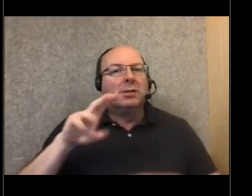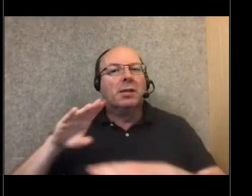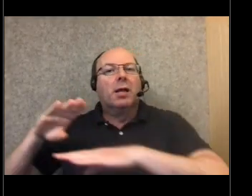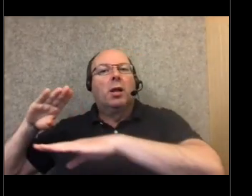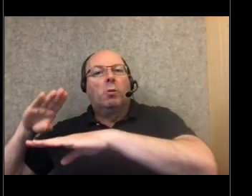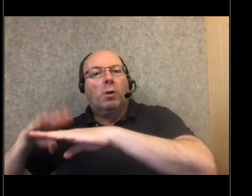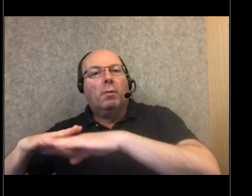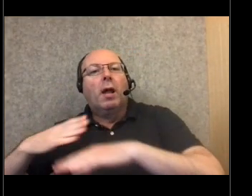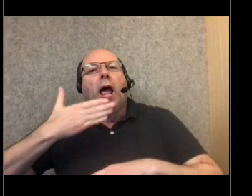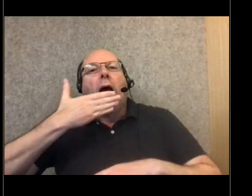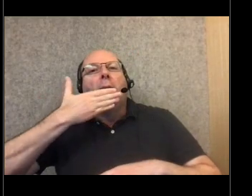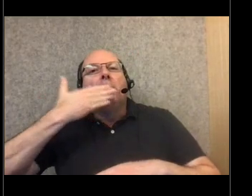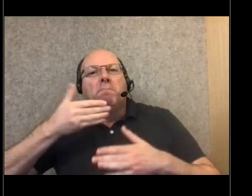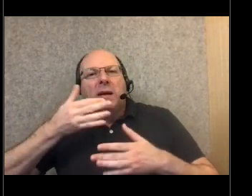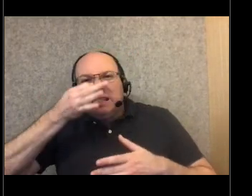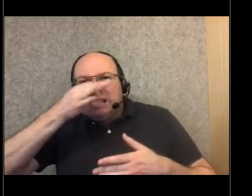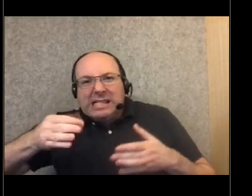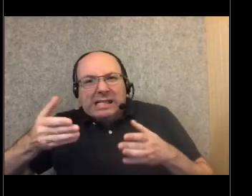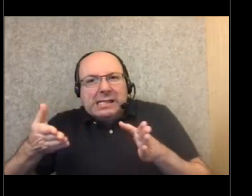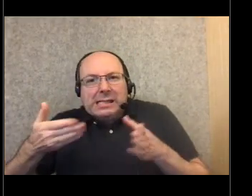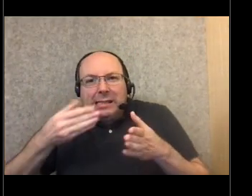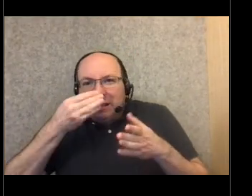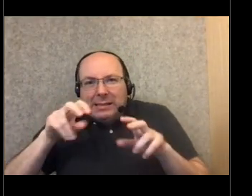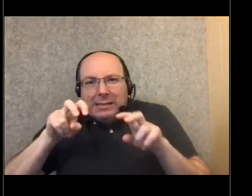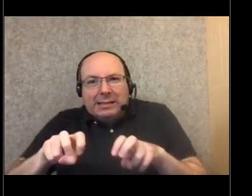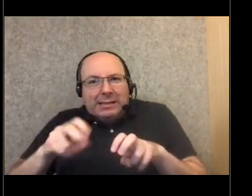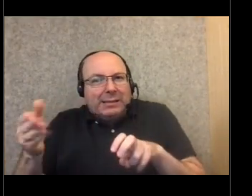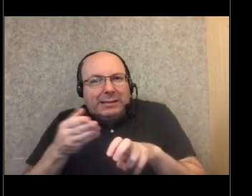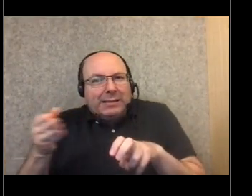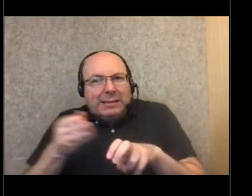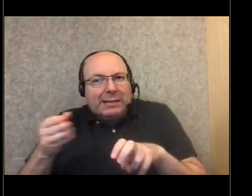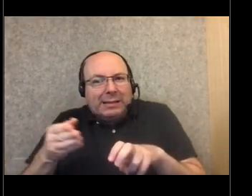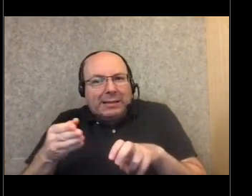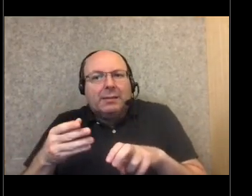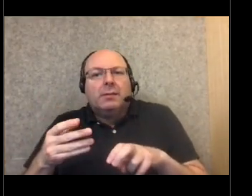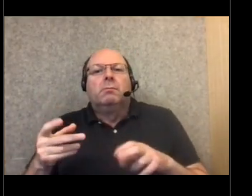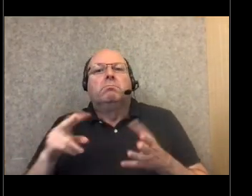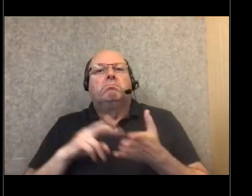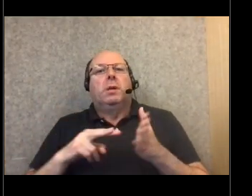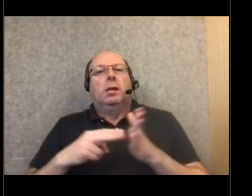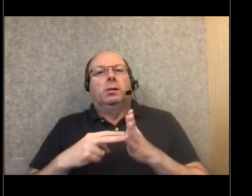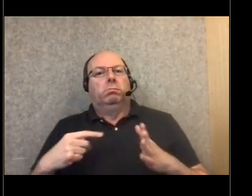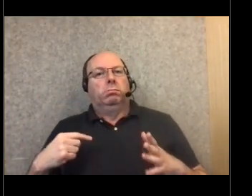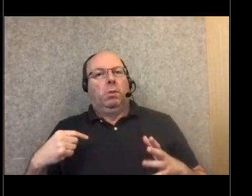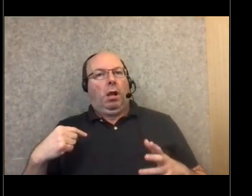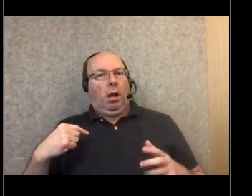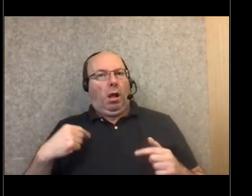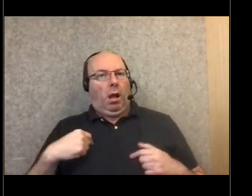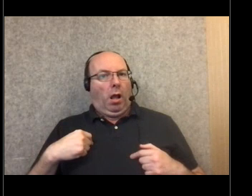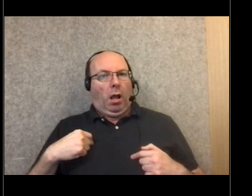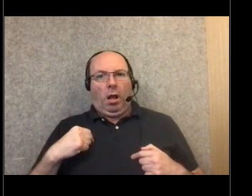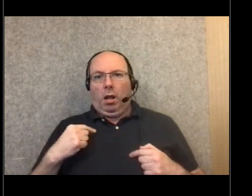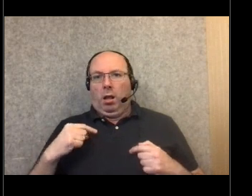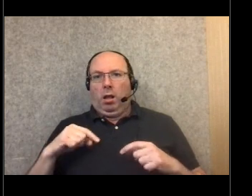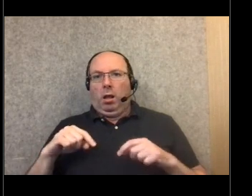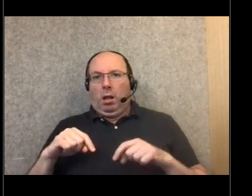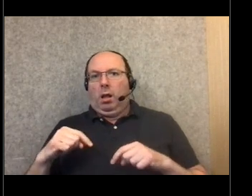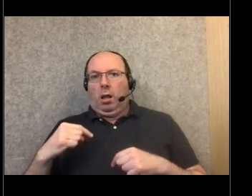located in close proximity. So people who can use only one of the